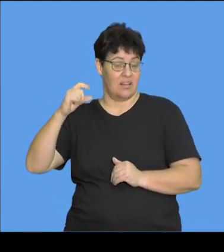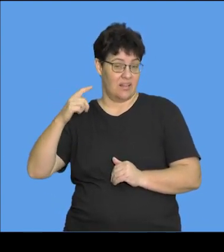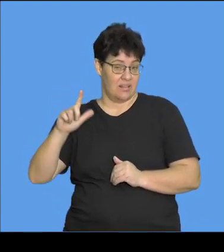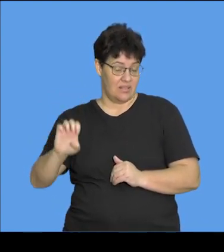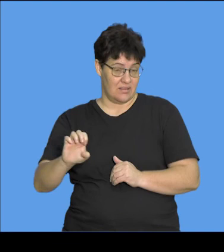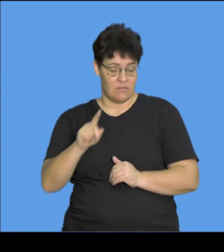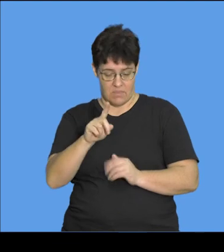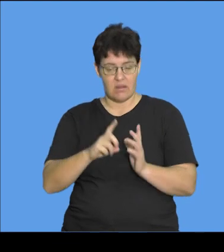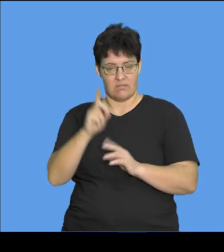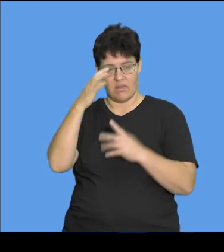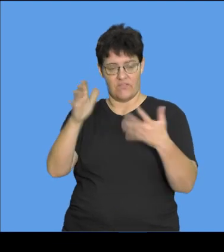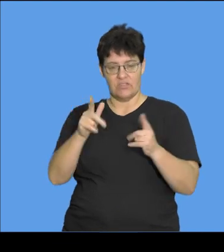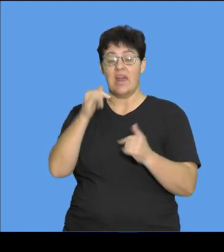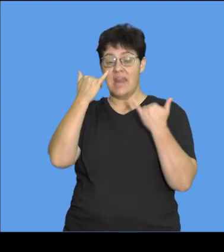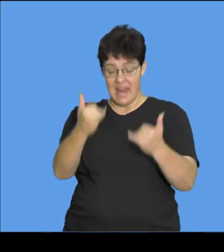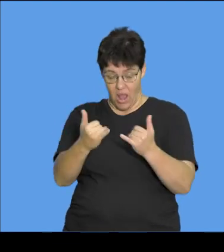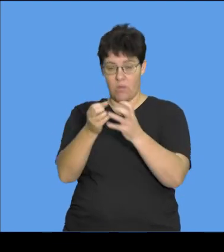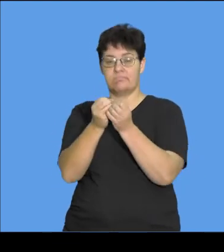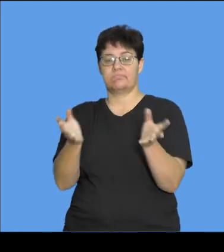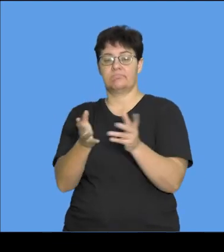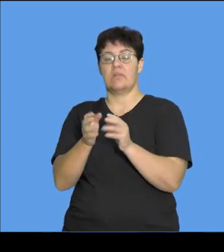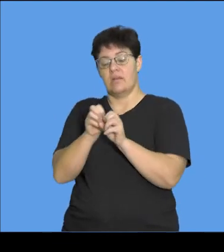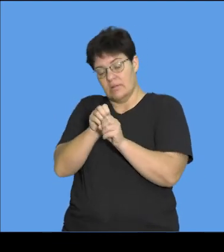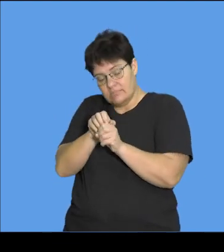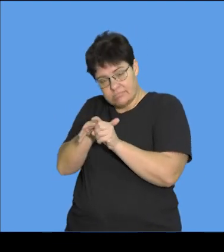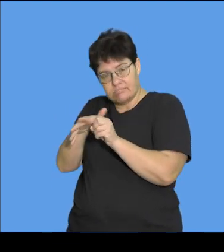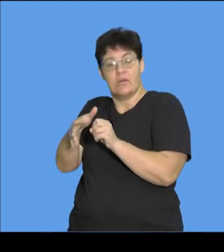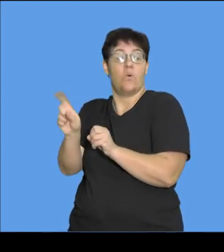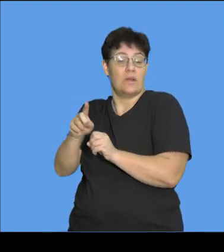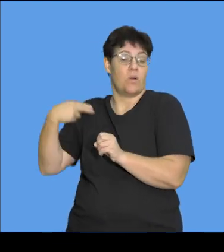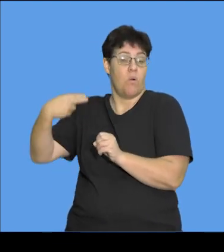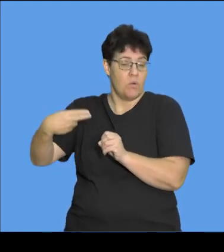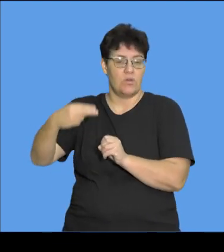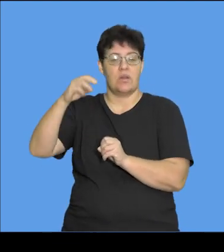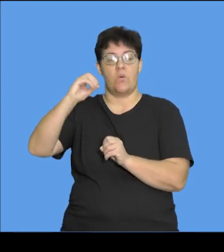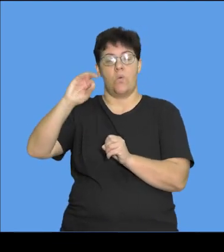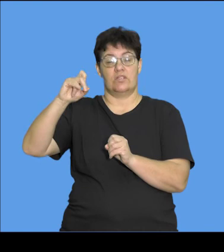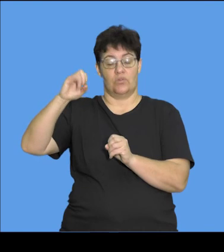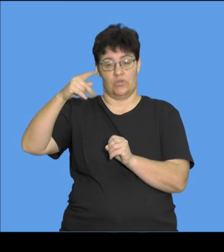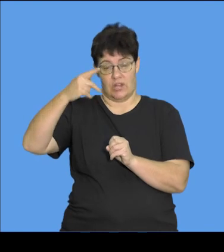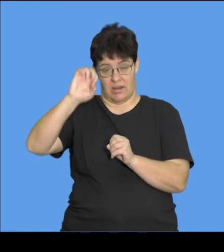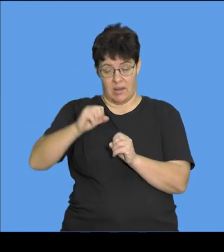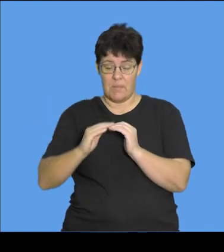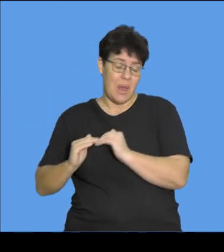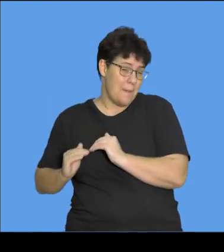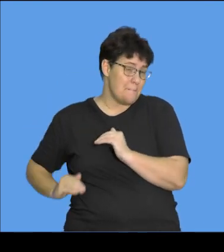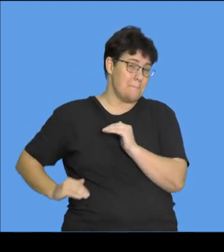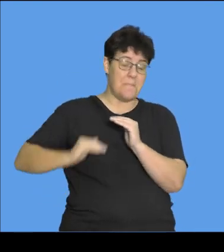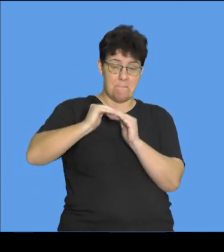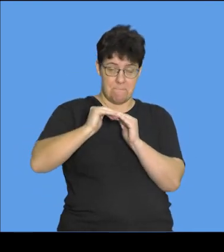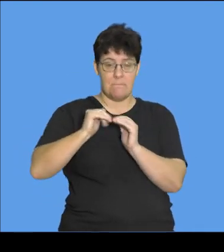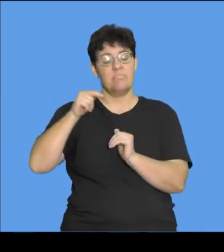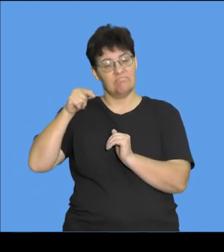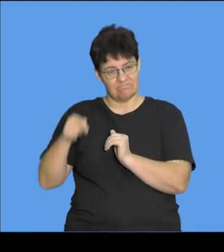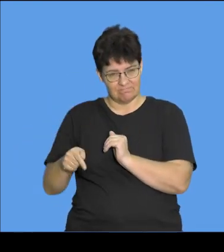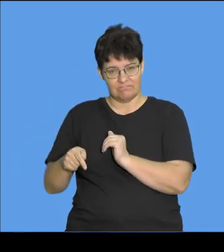it stimulates the release of estrogen. When estrogen levels peak, it inhibits or stops